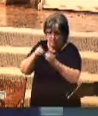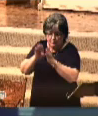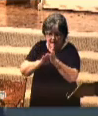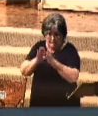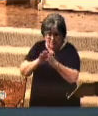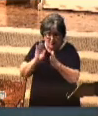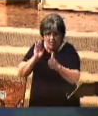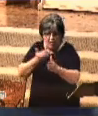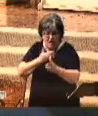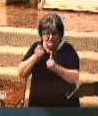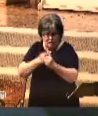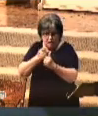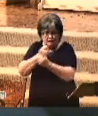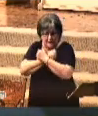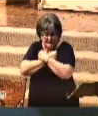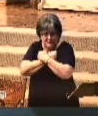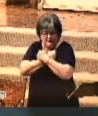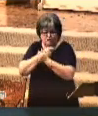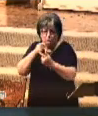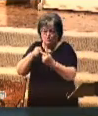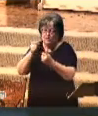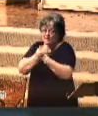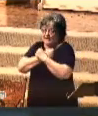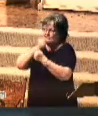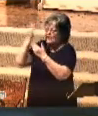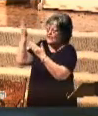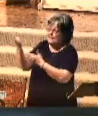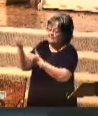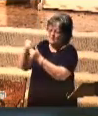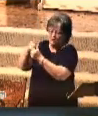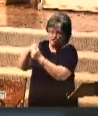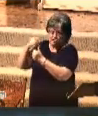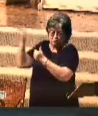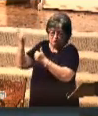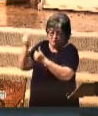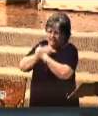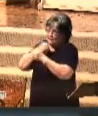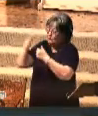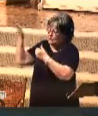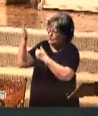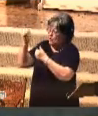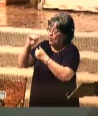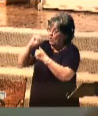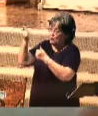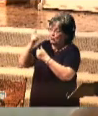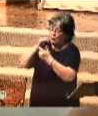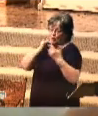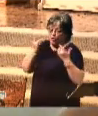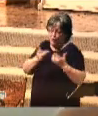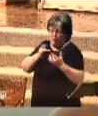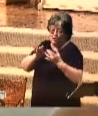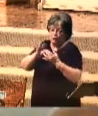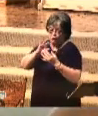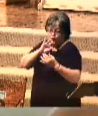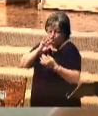our first love is to love Almighty God. Thou shalt love the Lord thy God with all thy heart, with all thy soul, with all thy strength.